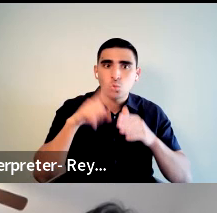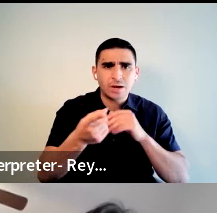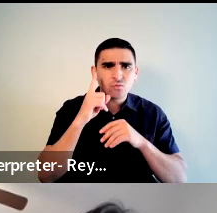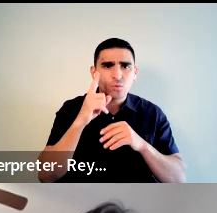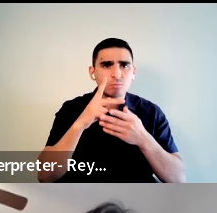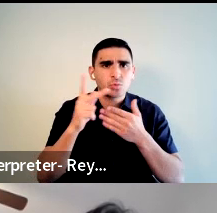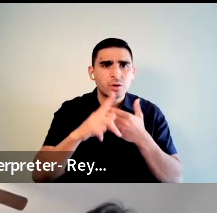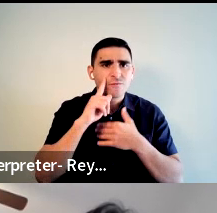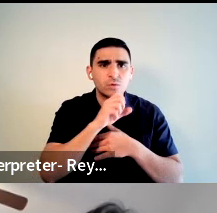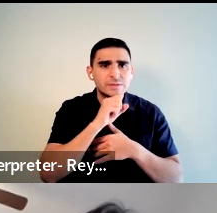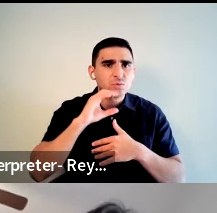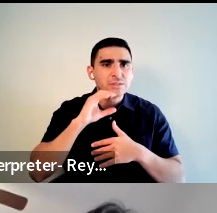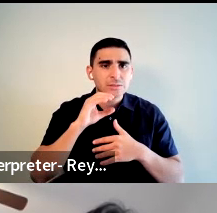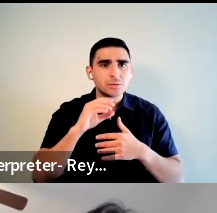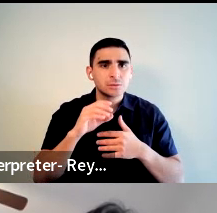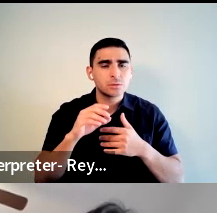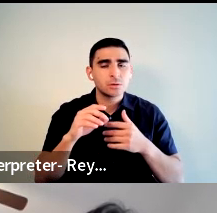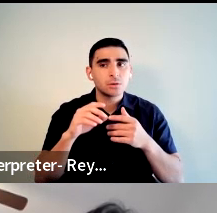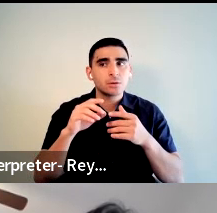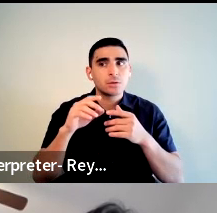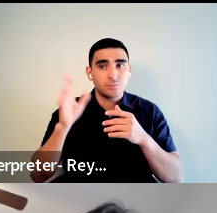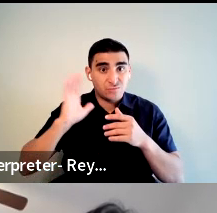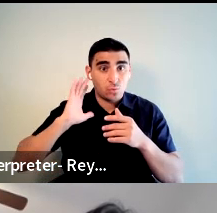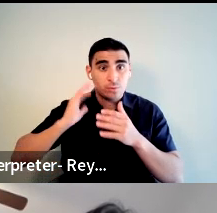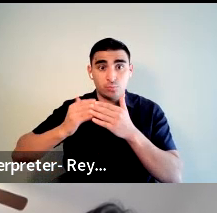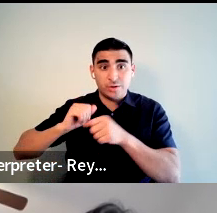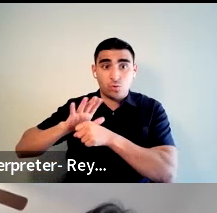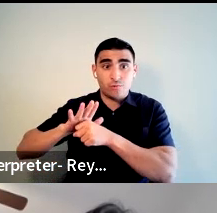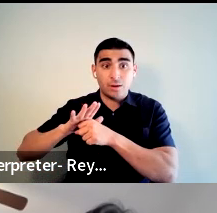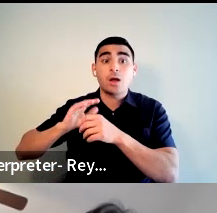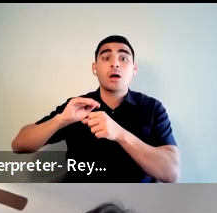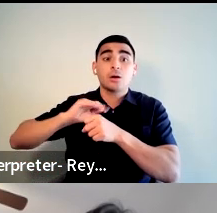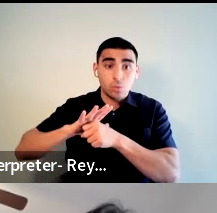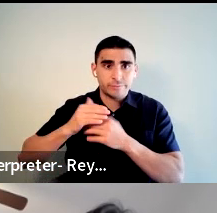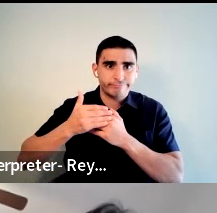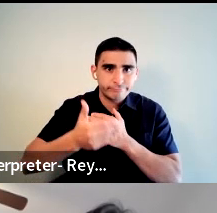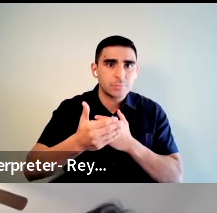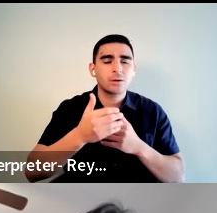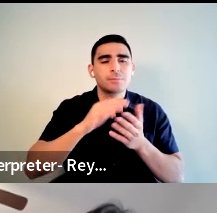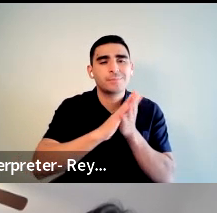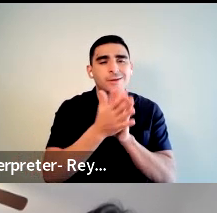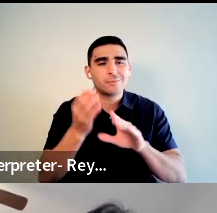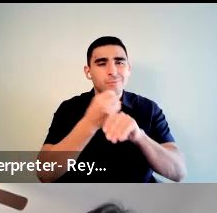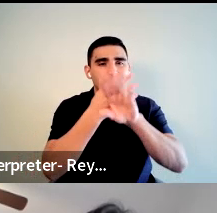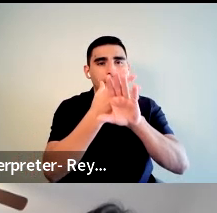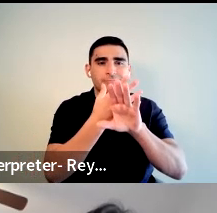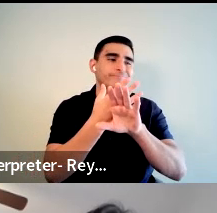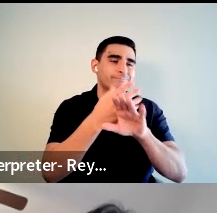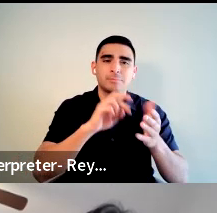went to all online through COVID, which made it was inaccessible to the majority of our seniors.